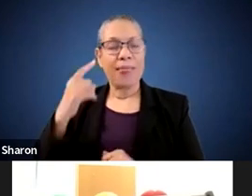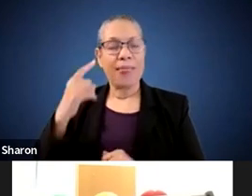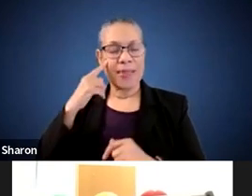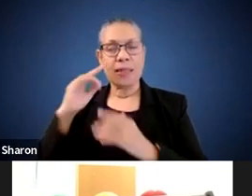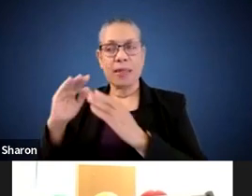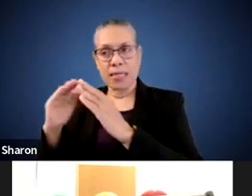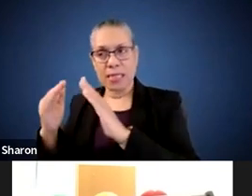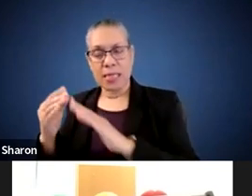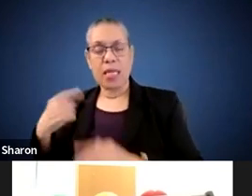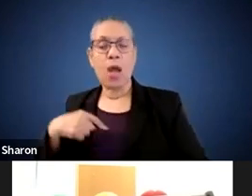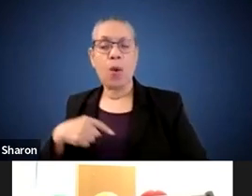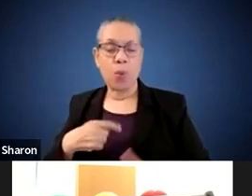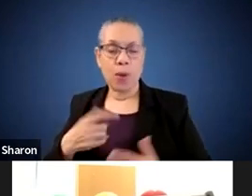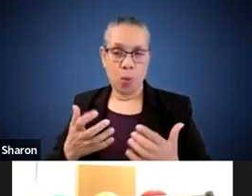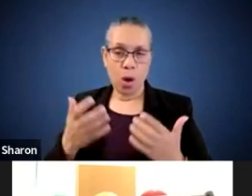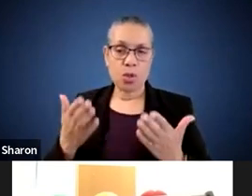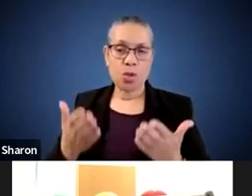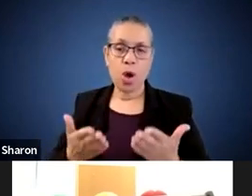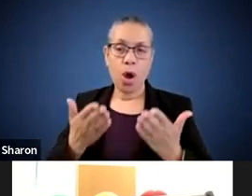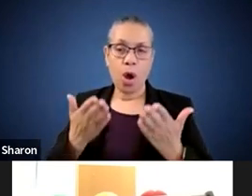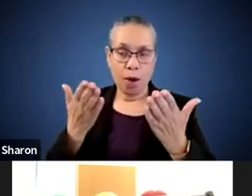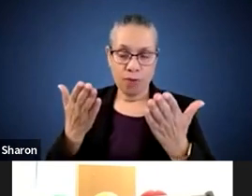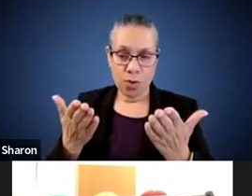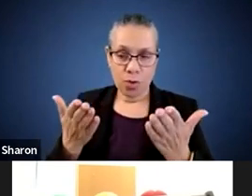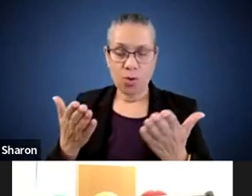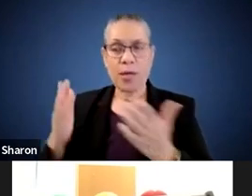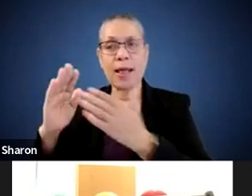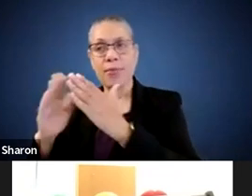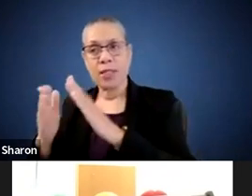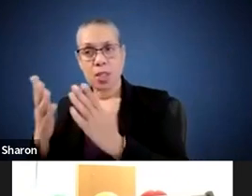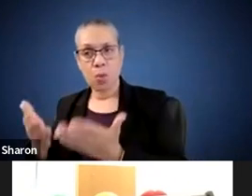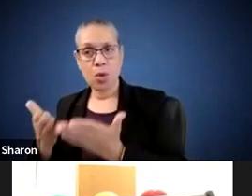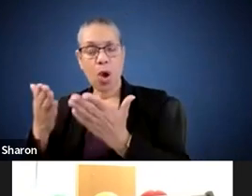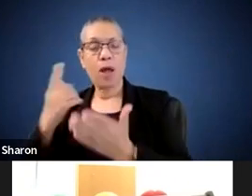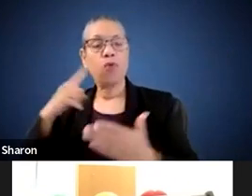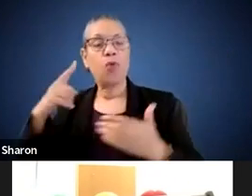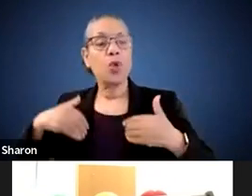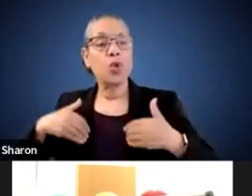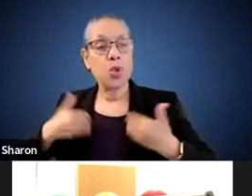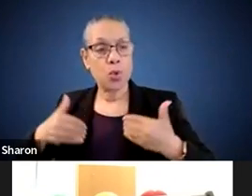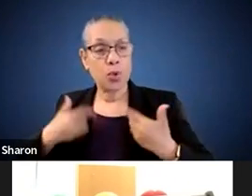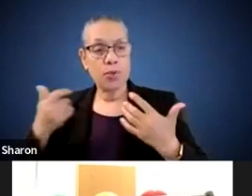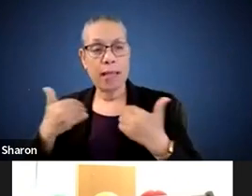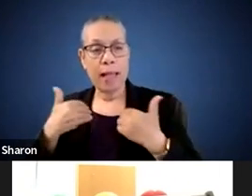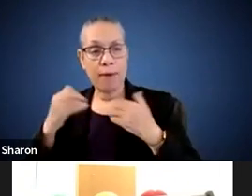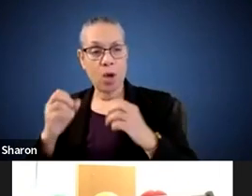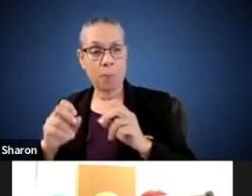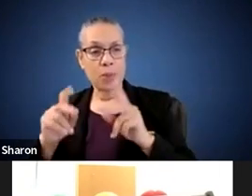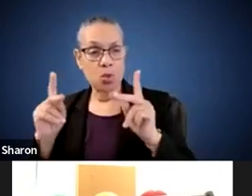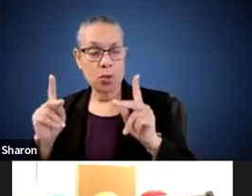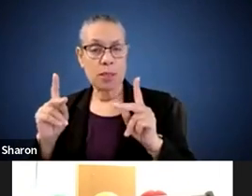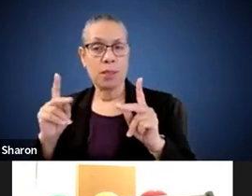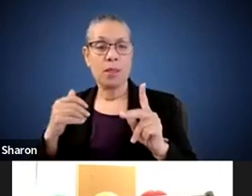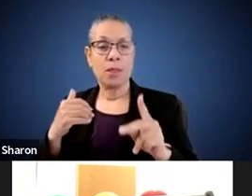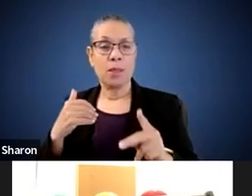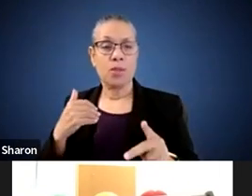well and we didn't discuss that tonight but I think the city is doing quite a bit on Youth Opportunity as well to to be able to uh